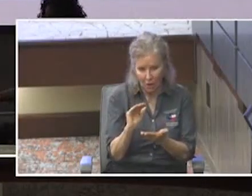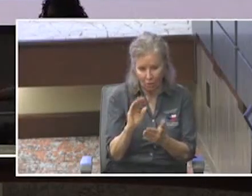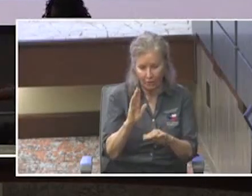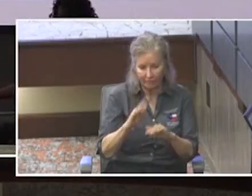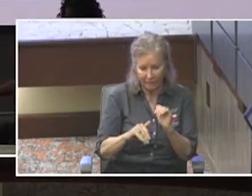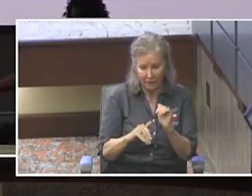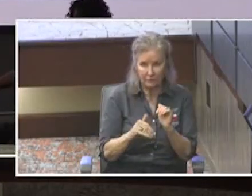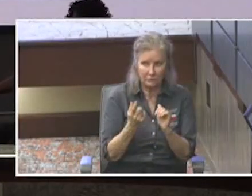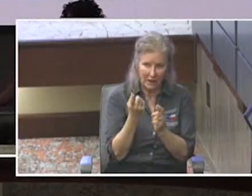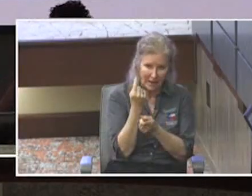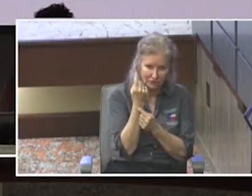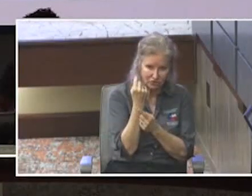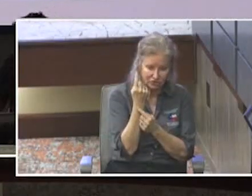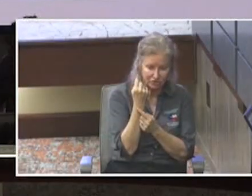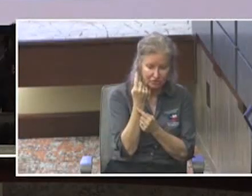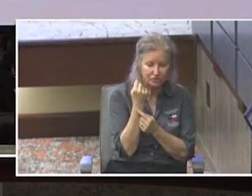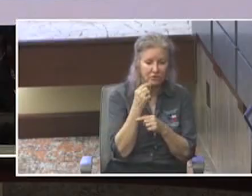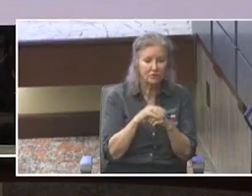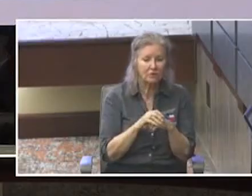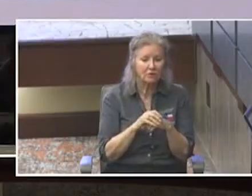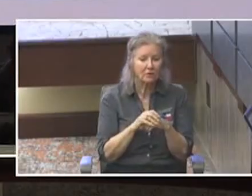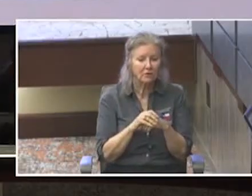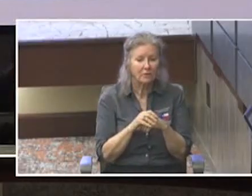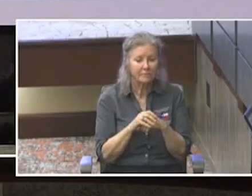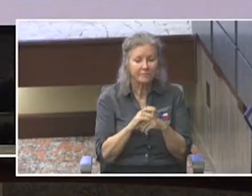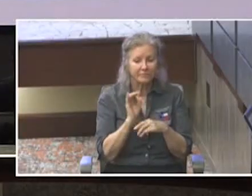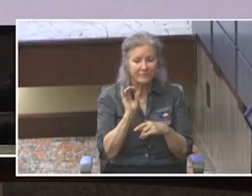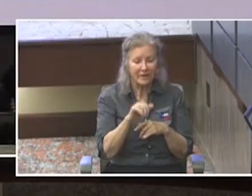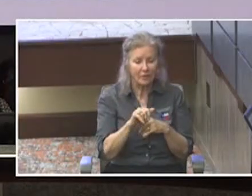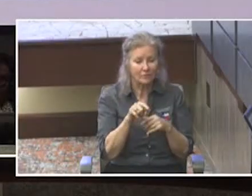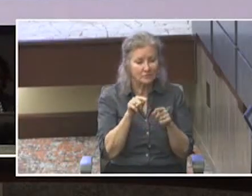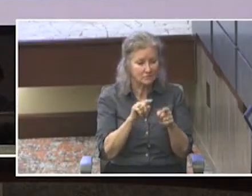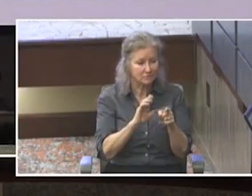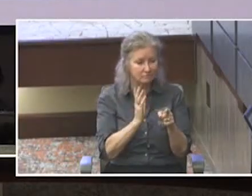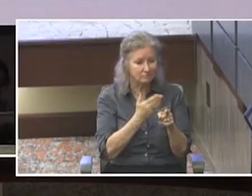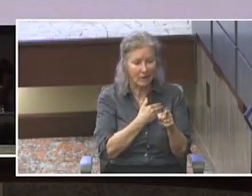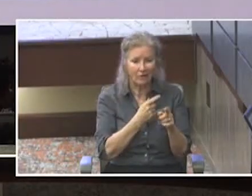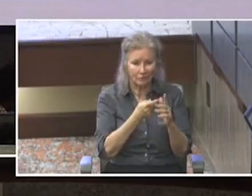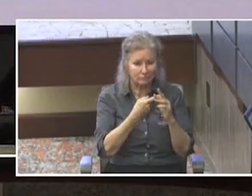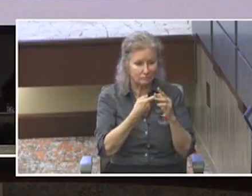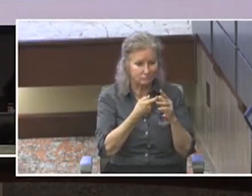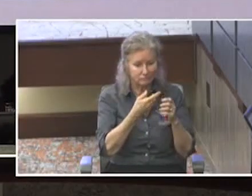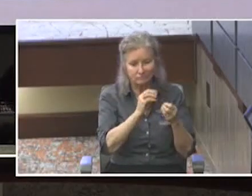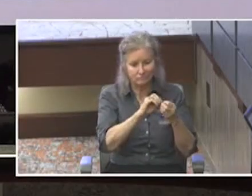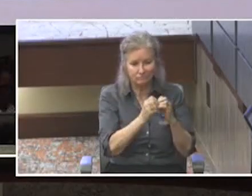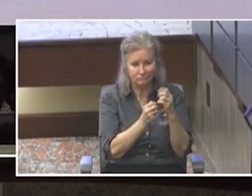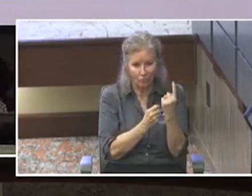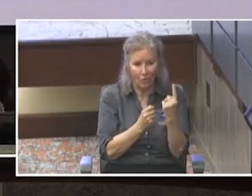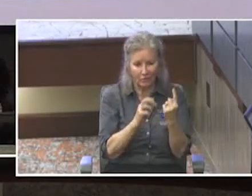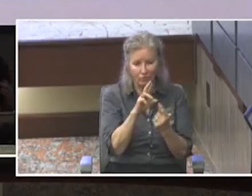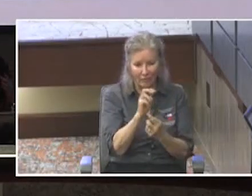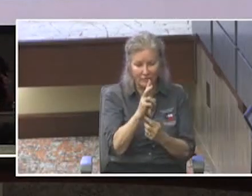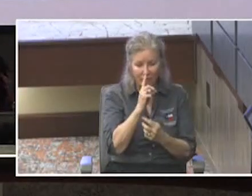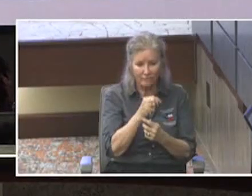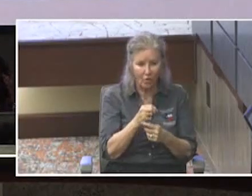this time last year. Our primary driver for our revenues are our metered water sales, and I've got a slide right after